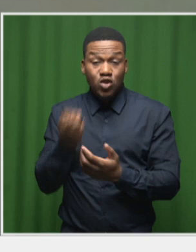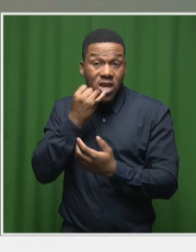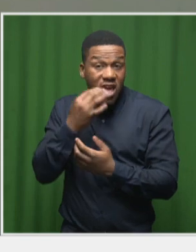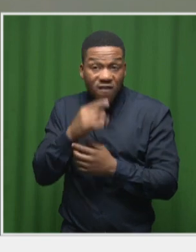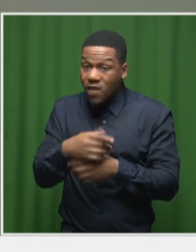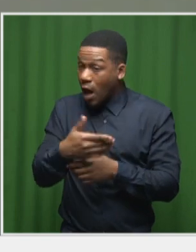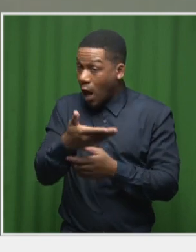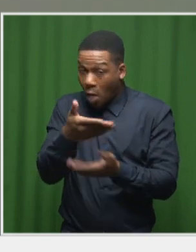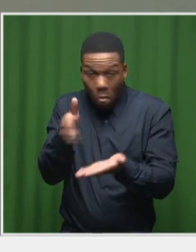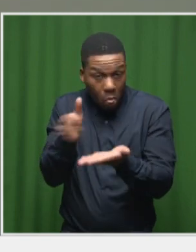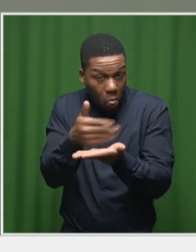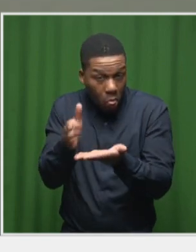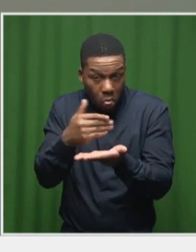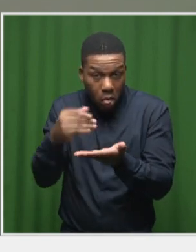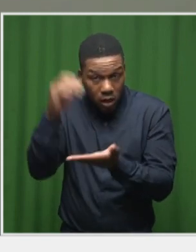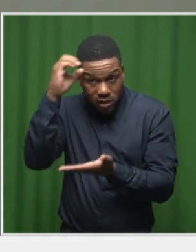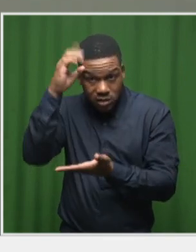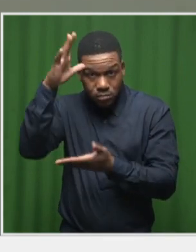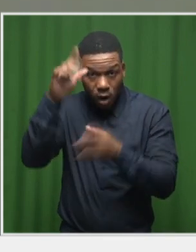to be